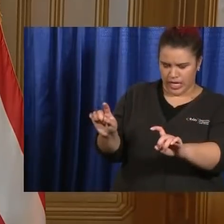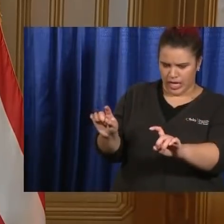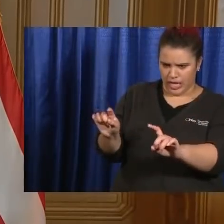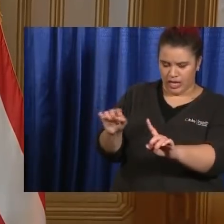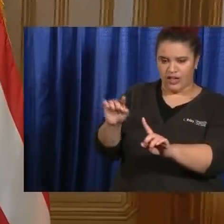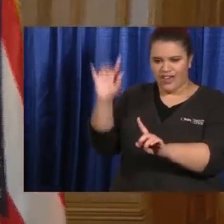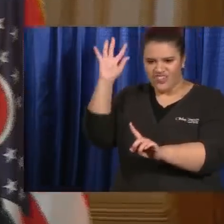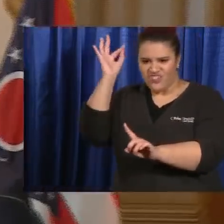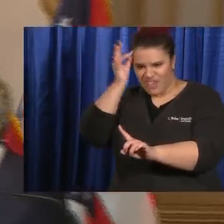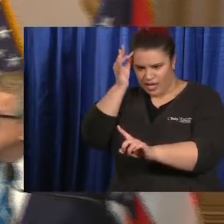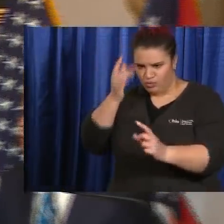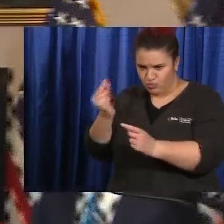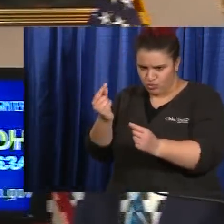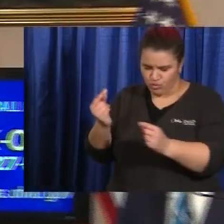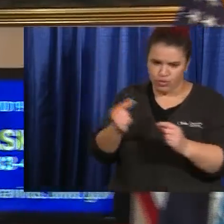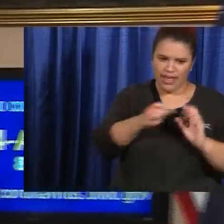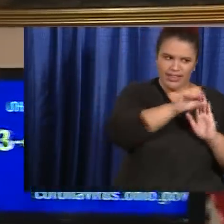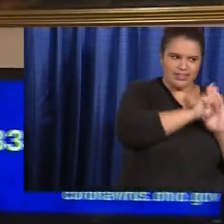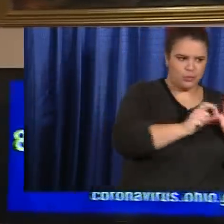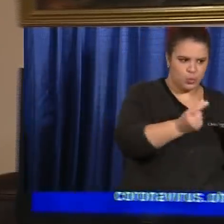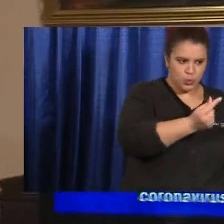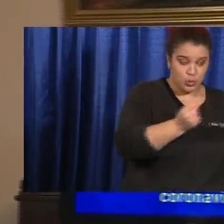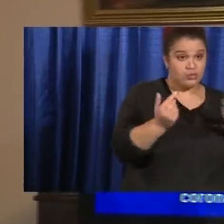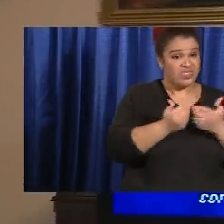from the federal effort?